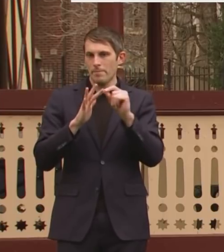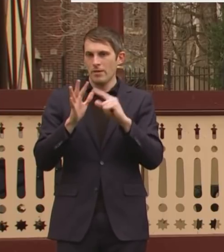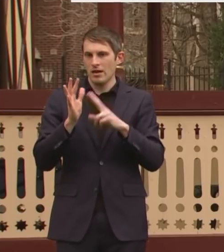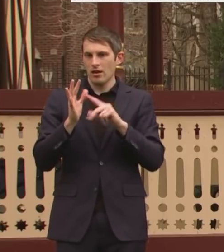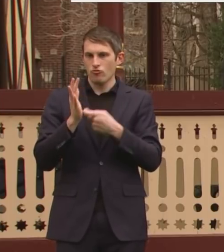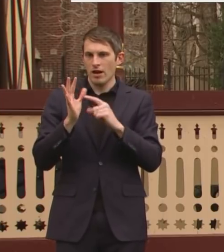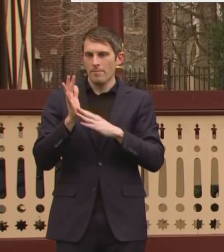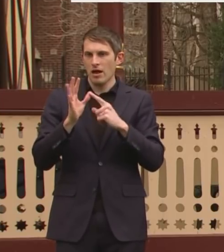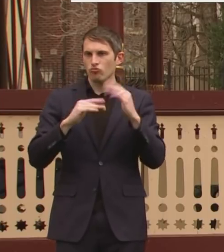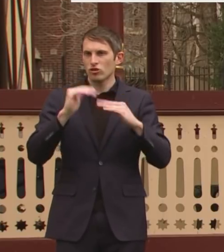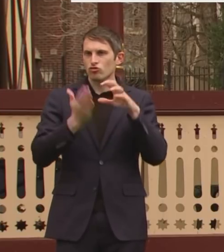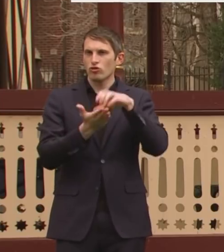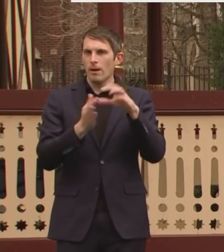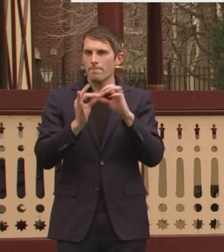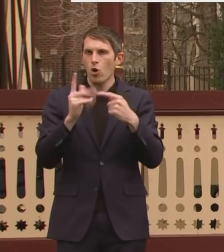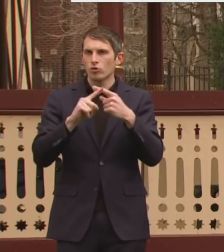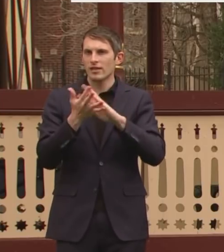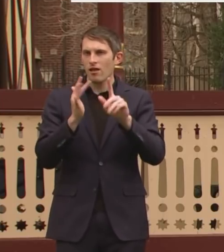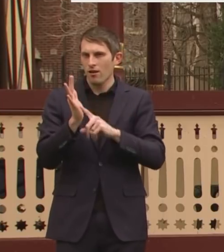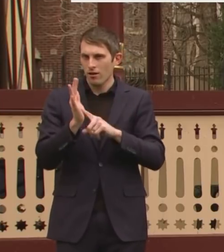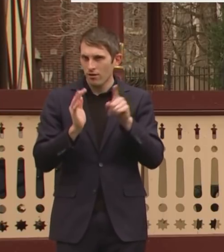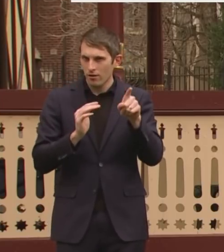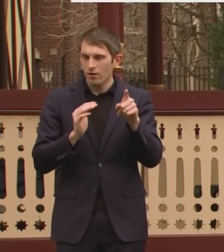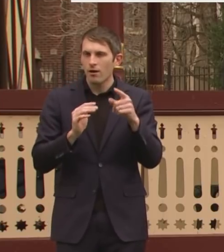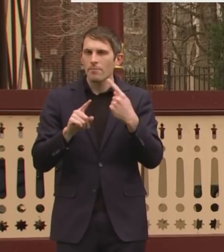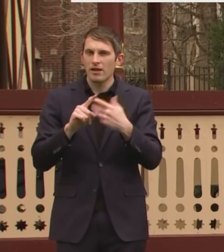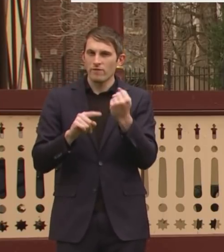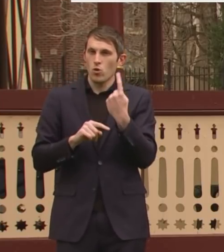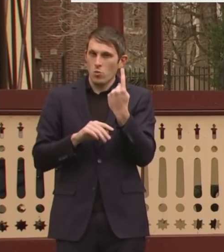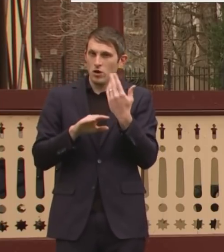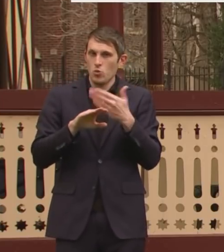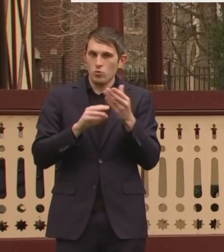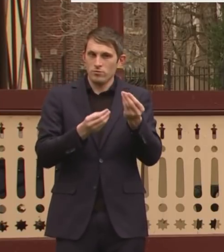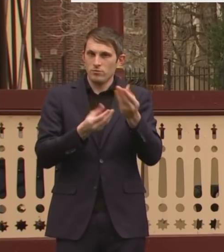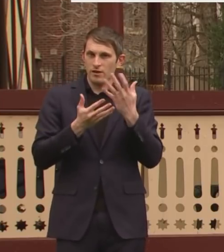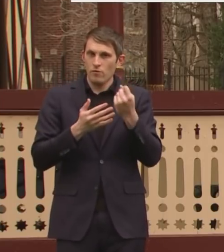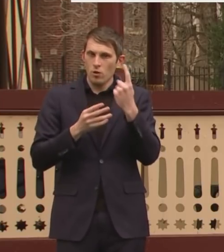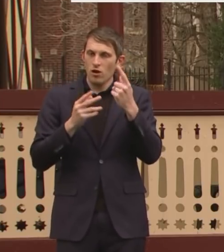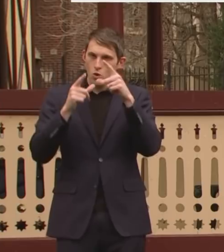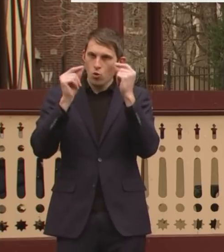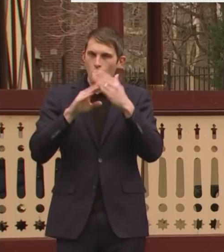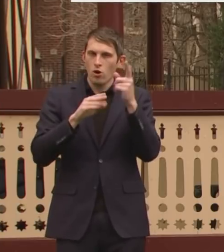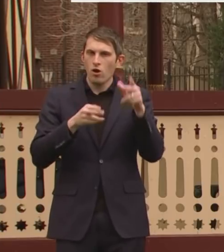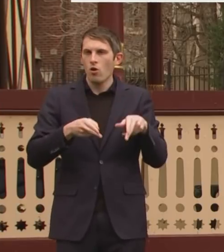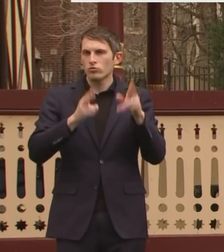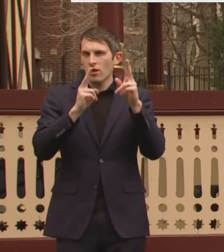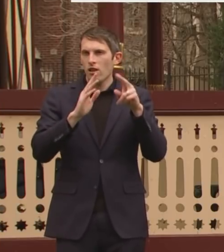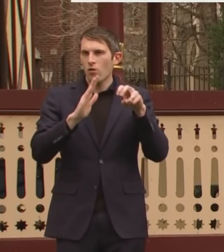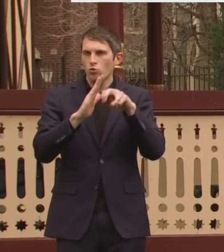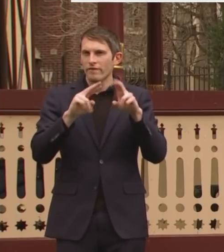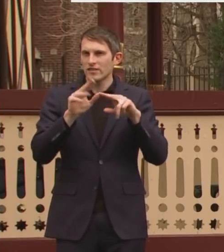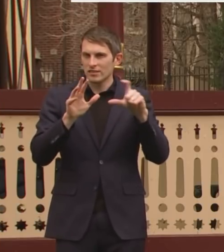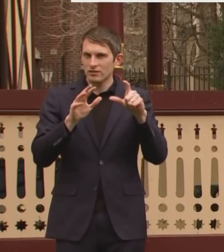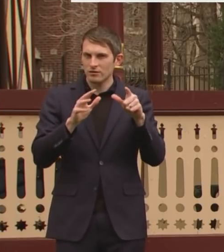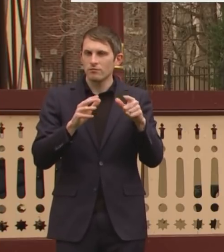And also of note, 1 case notified to the department yesterday was a nurse working at a hotel quarantine facility. Alfred Health have taken a